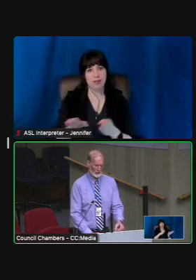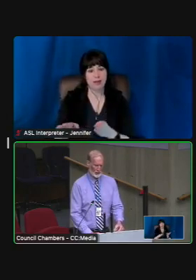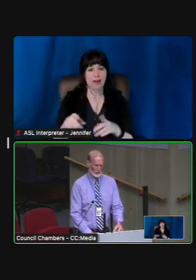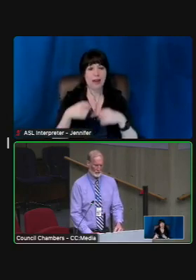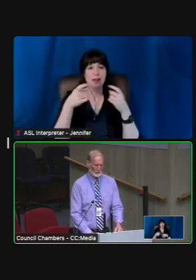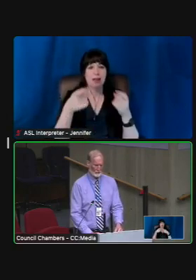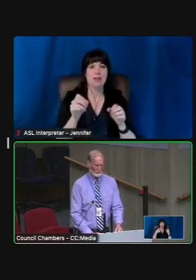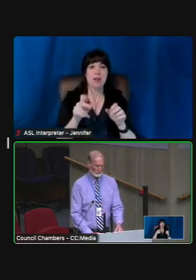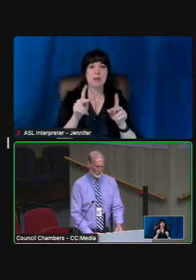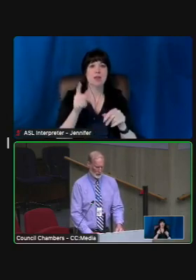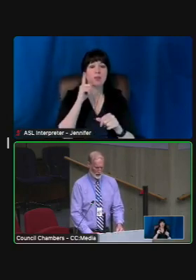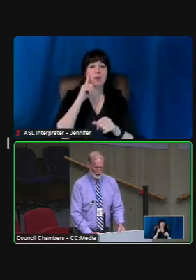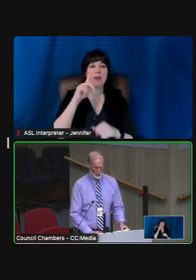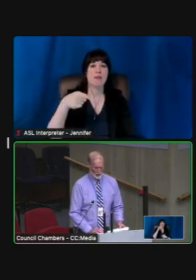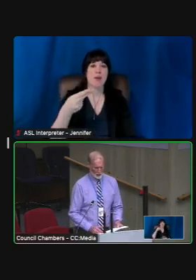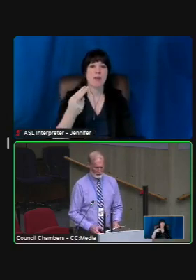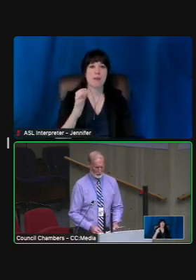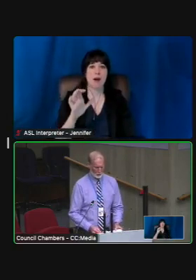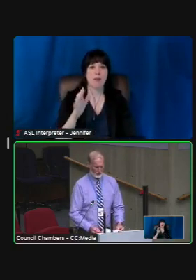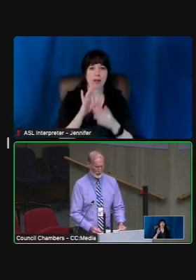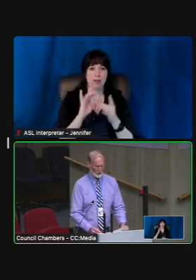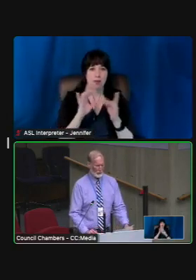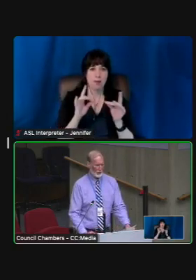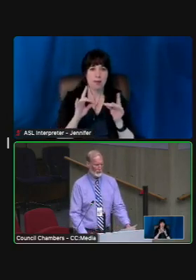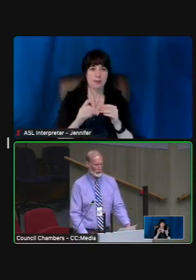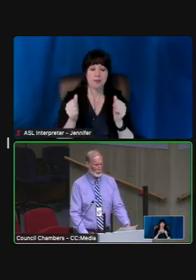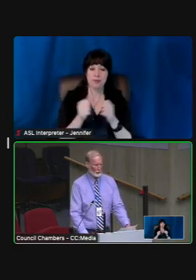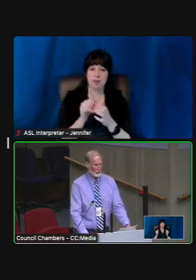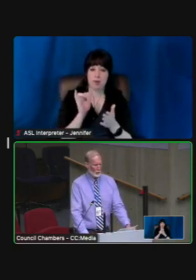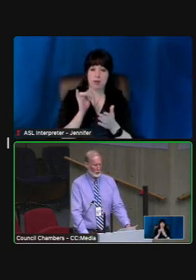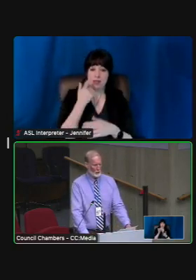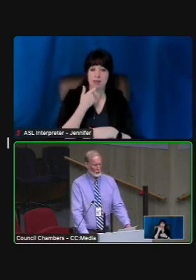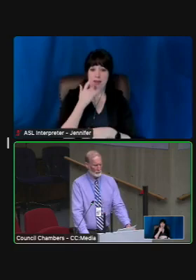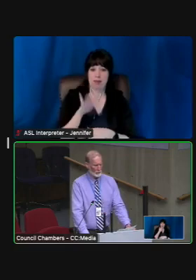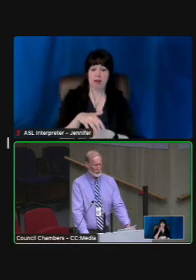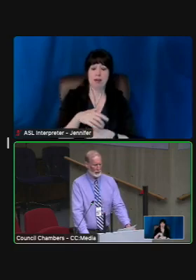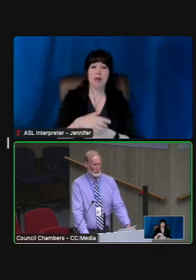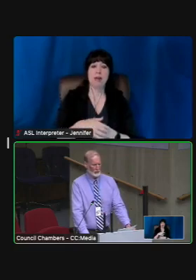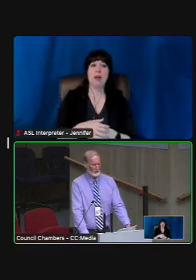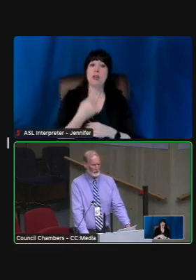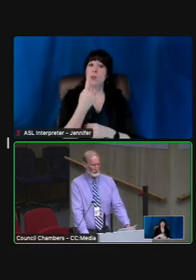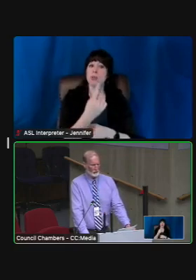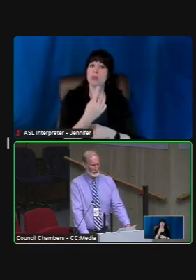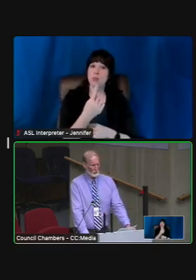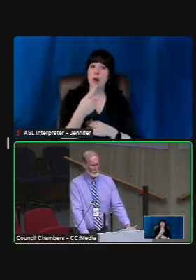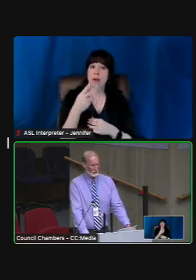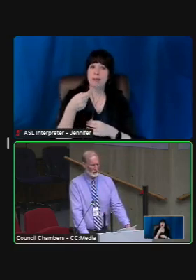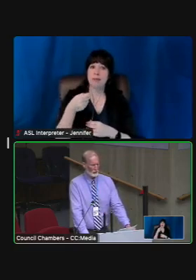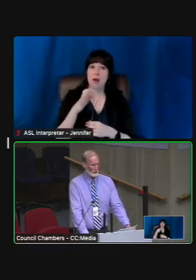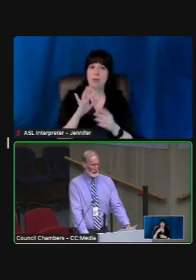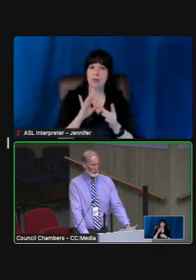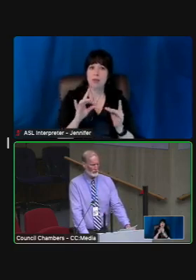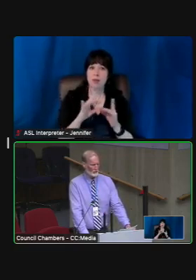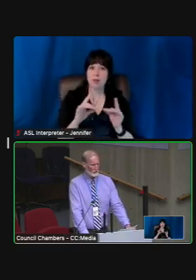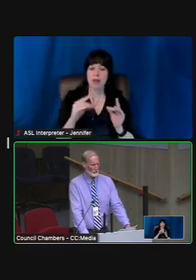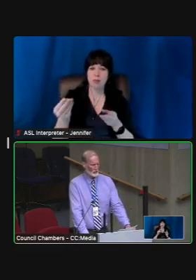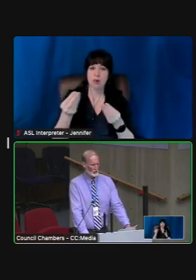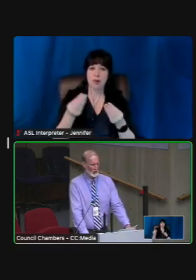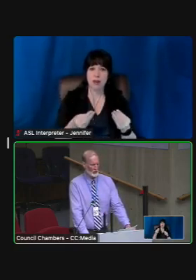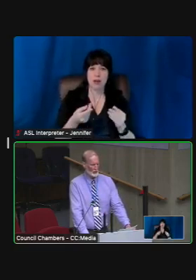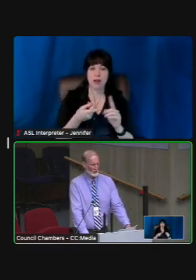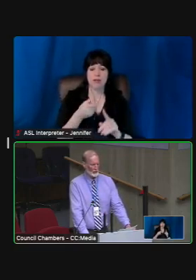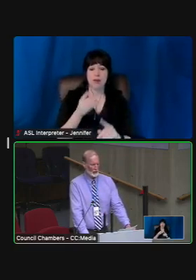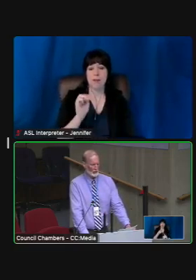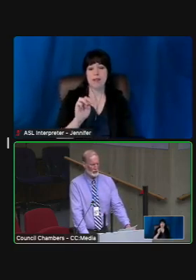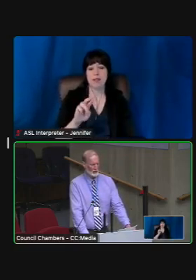public comment. With that in mind, there was one public comment that was provided from a Mr.